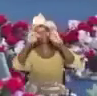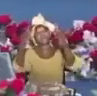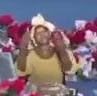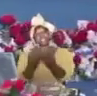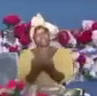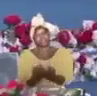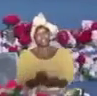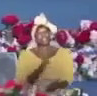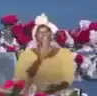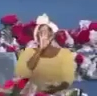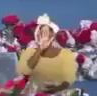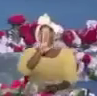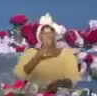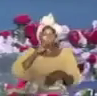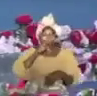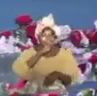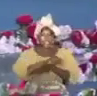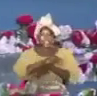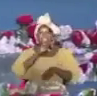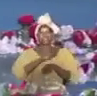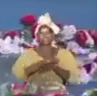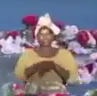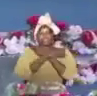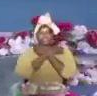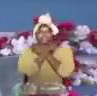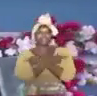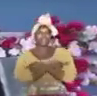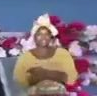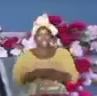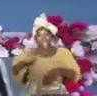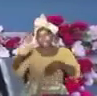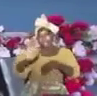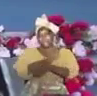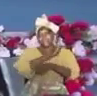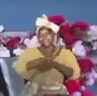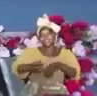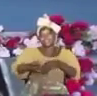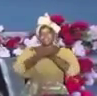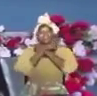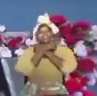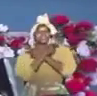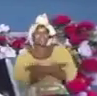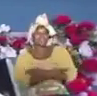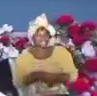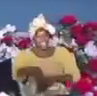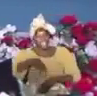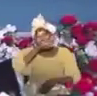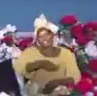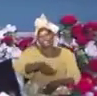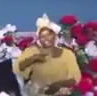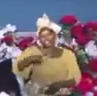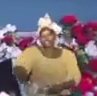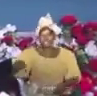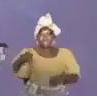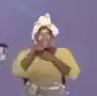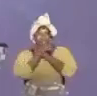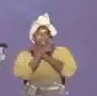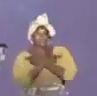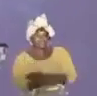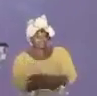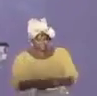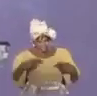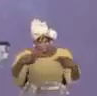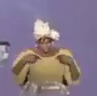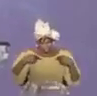will give your ministry rest. I will give your business rest. I will give your children rest. I will give your